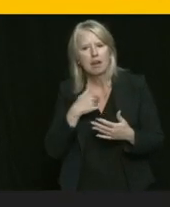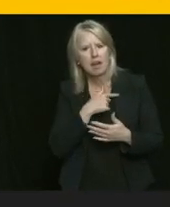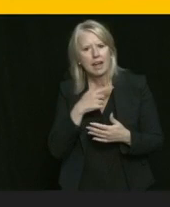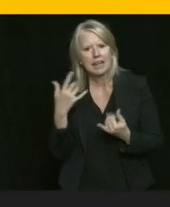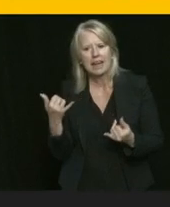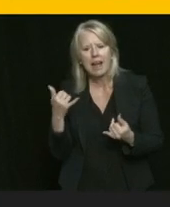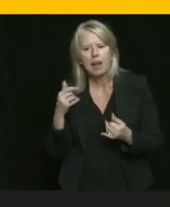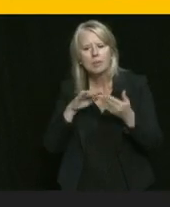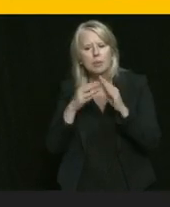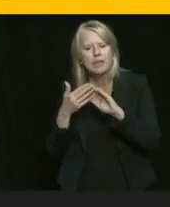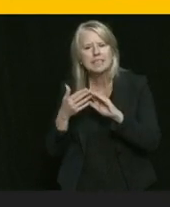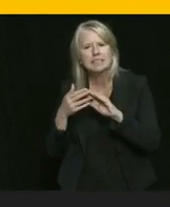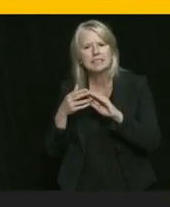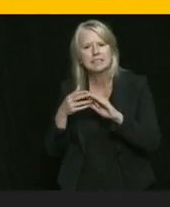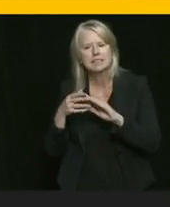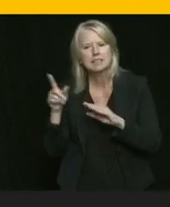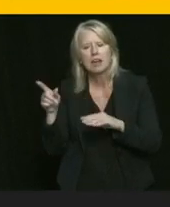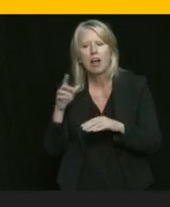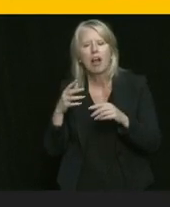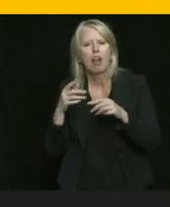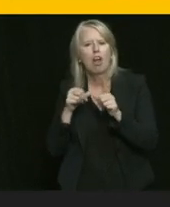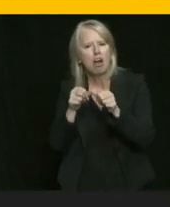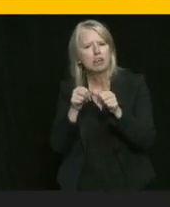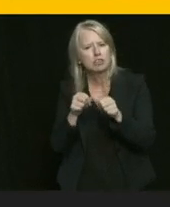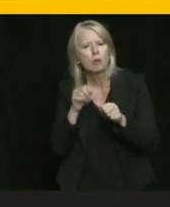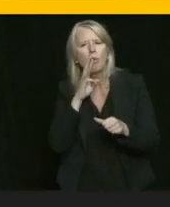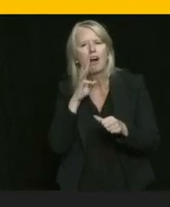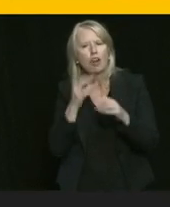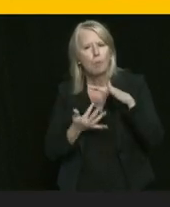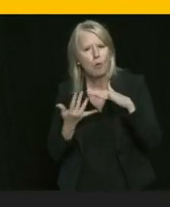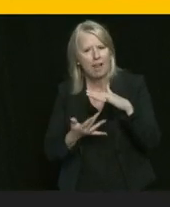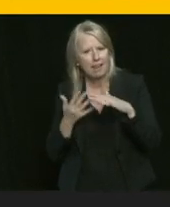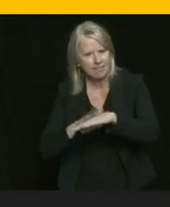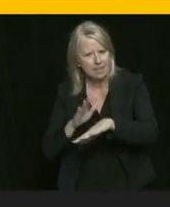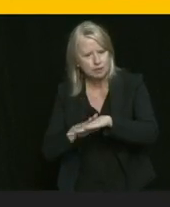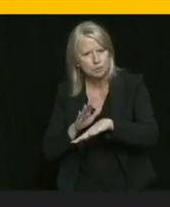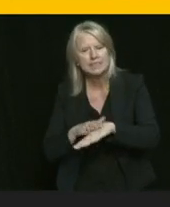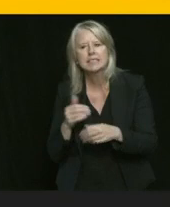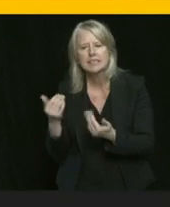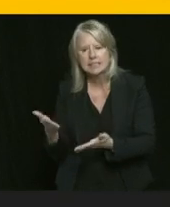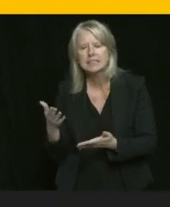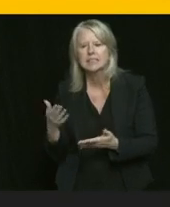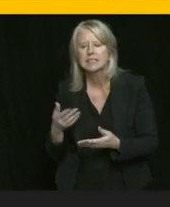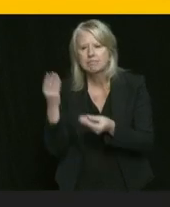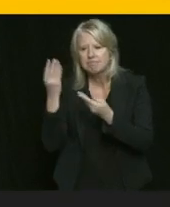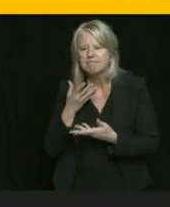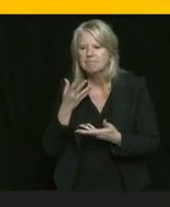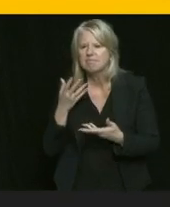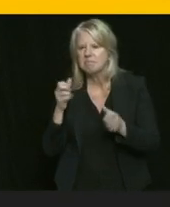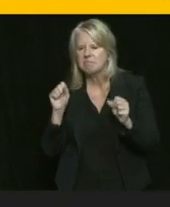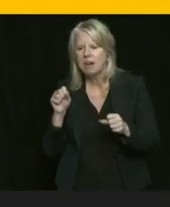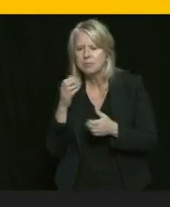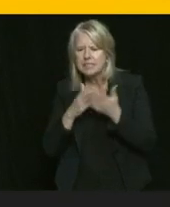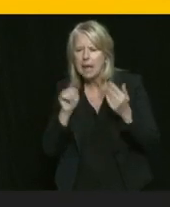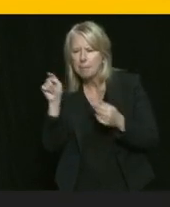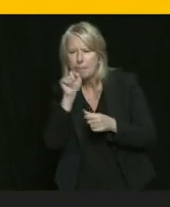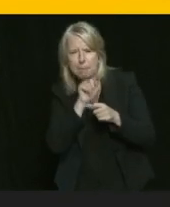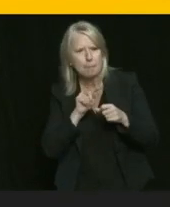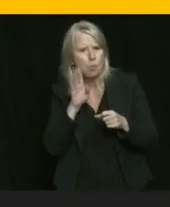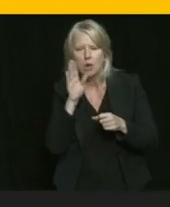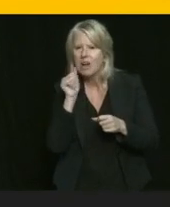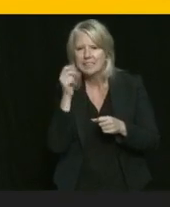long-term water advisories. And a large number of them have told us that they probably won't see drinking water, safe drinking